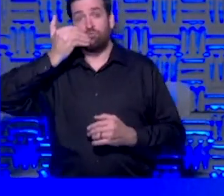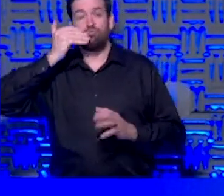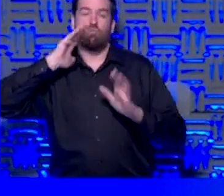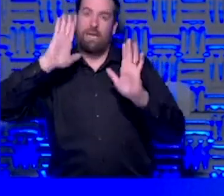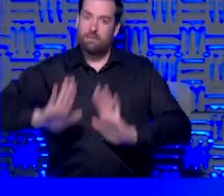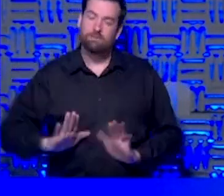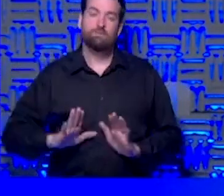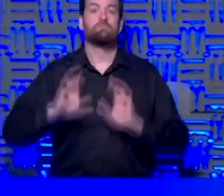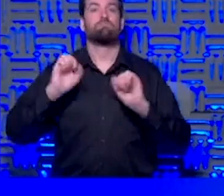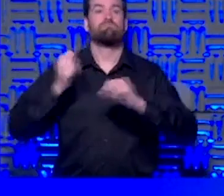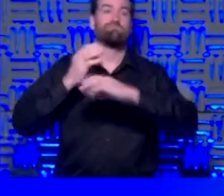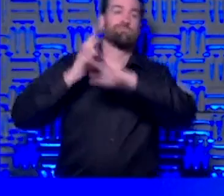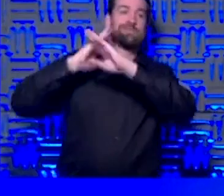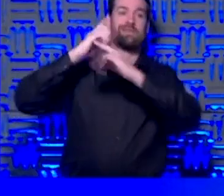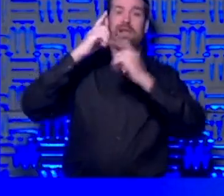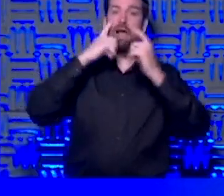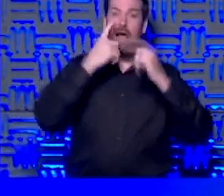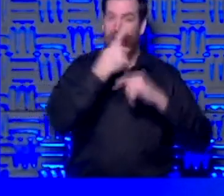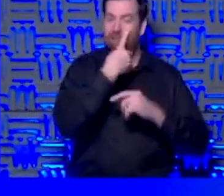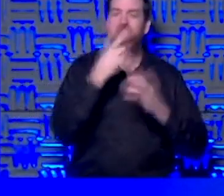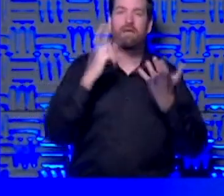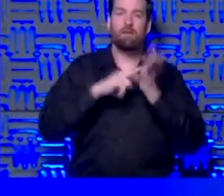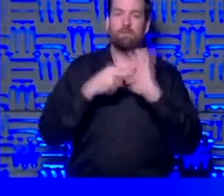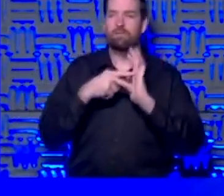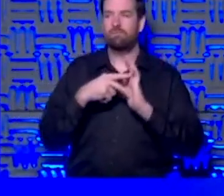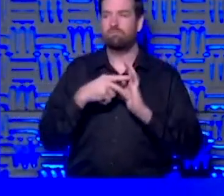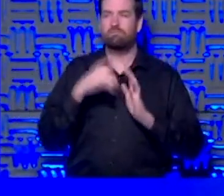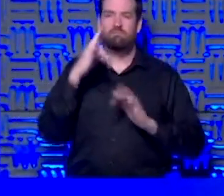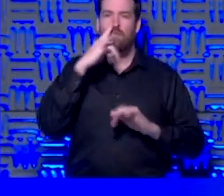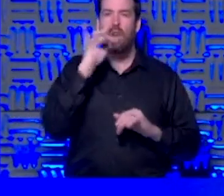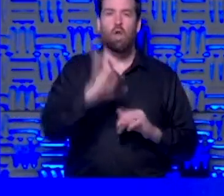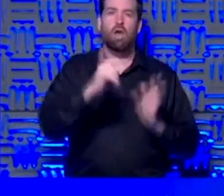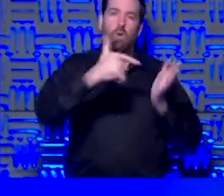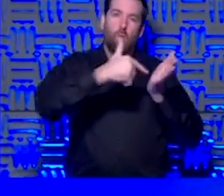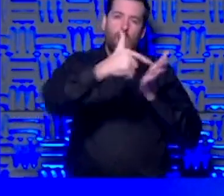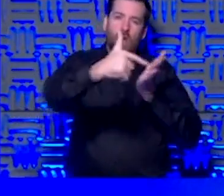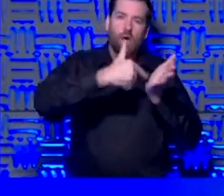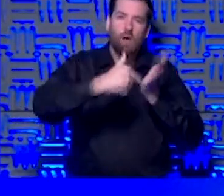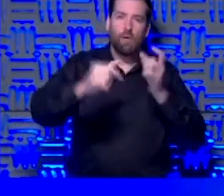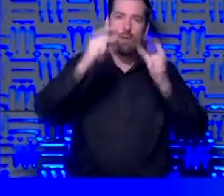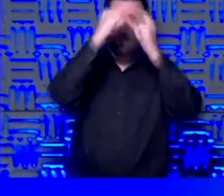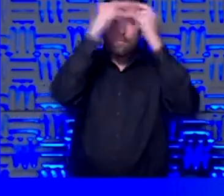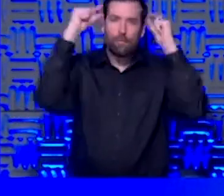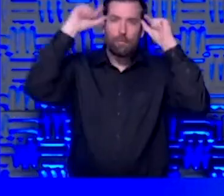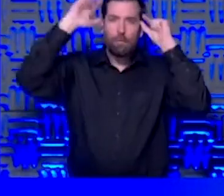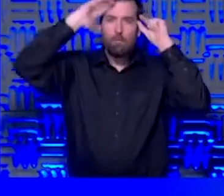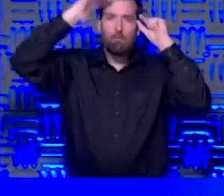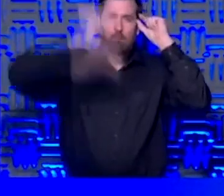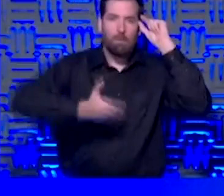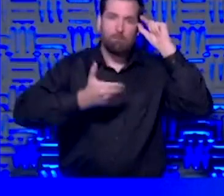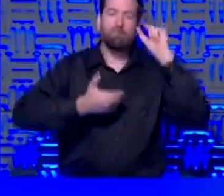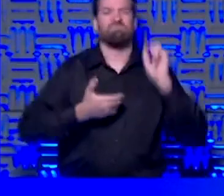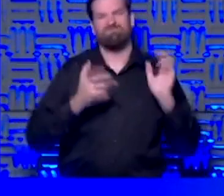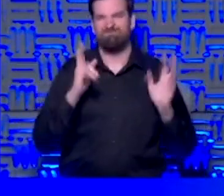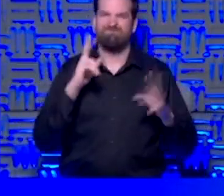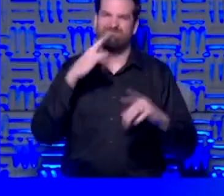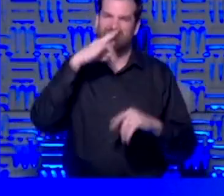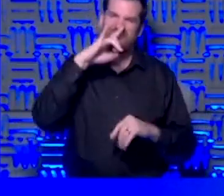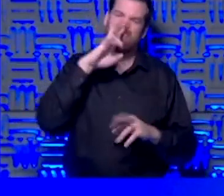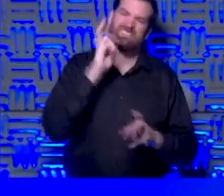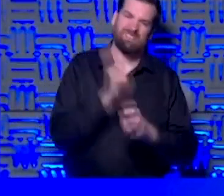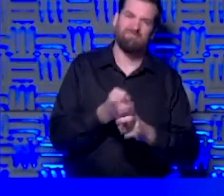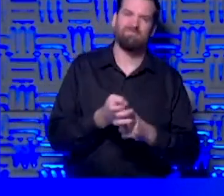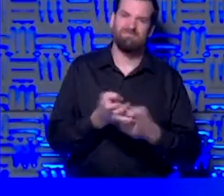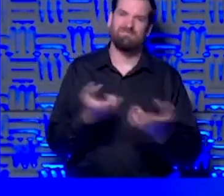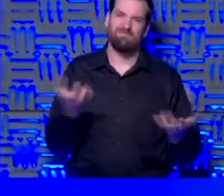protection. And I'm talking about the face shields that look like the welder's masks that go up there. Yeah. I think that would be hard to keep on a child as well. I do too. I